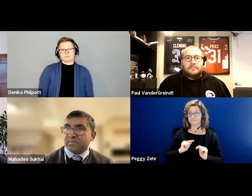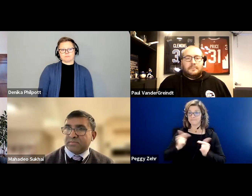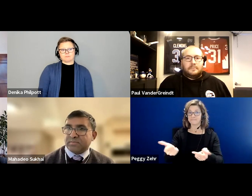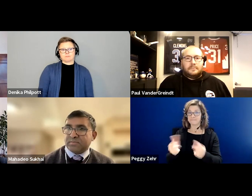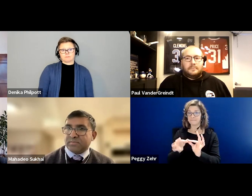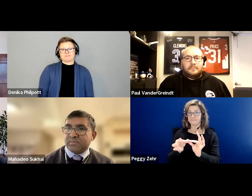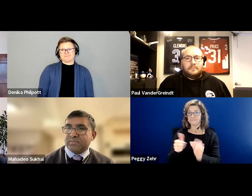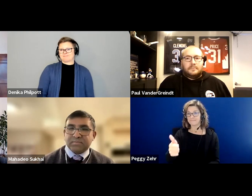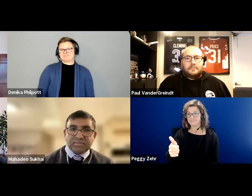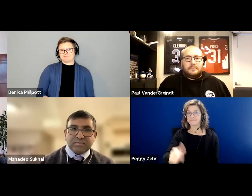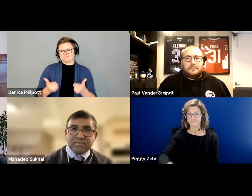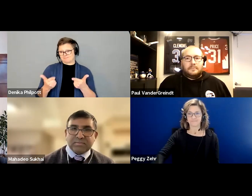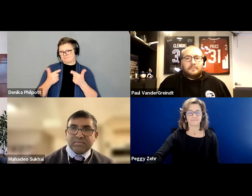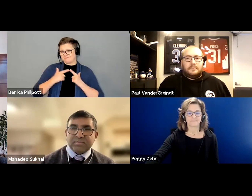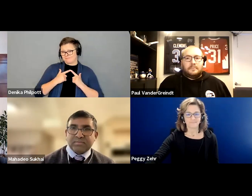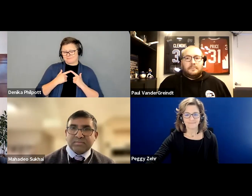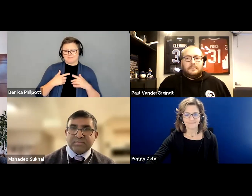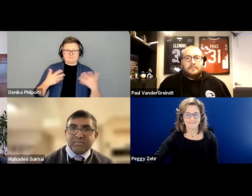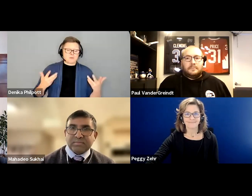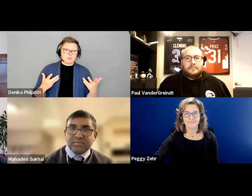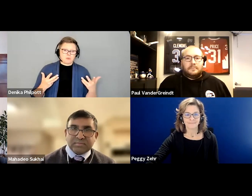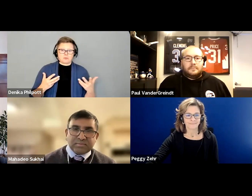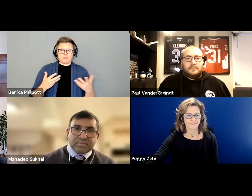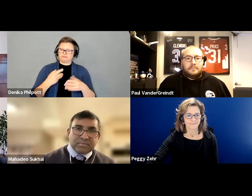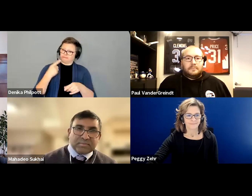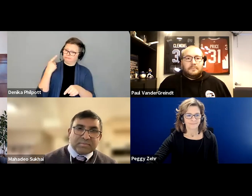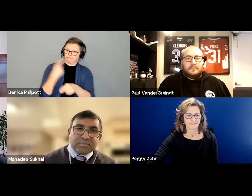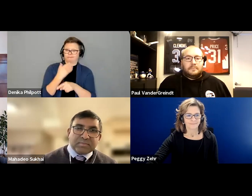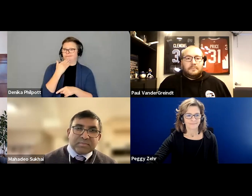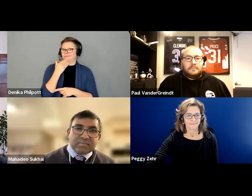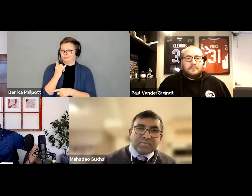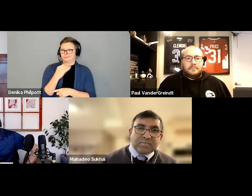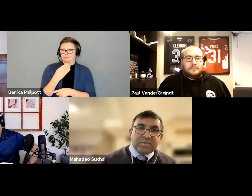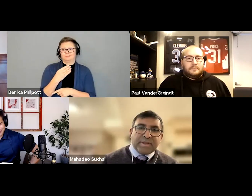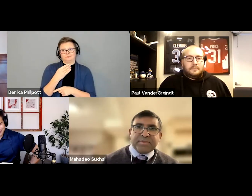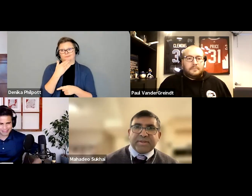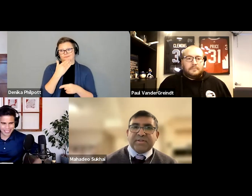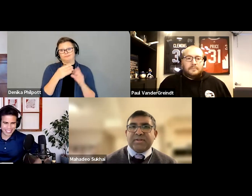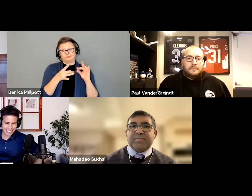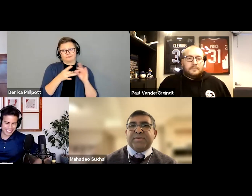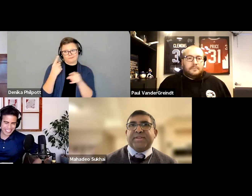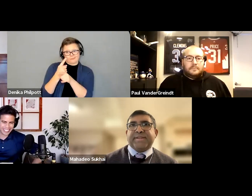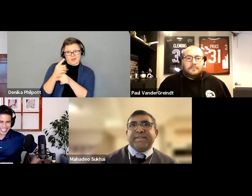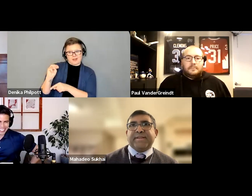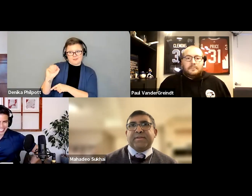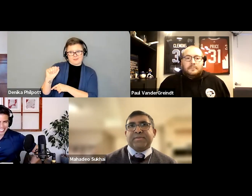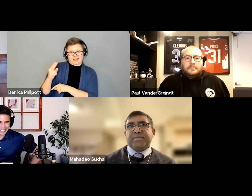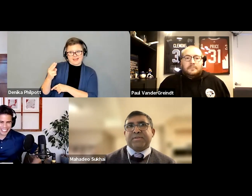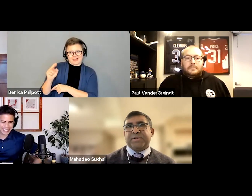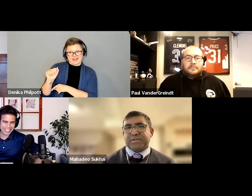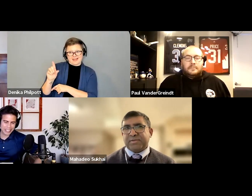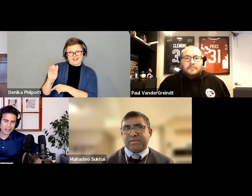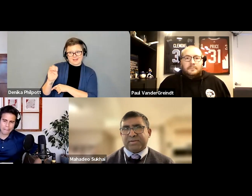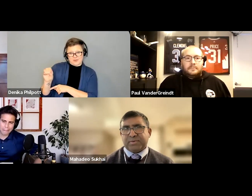Well said. That was well said, right, Mahadeo? That was absolutely well said, and I think it calls